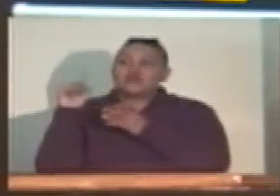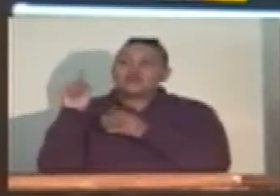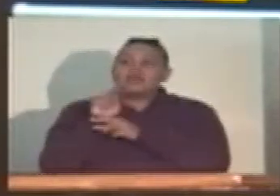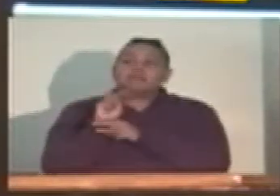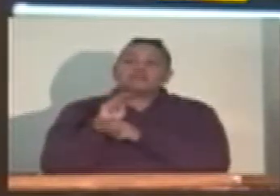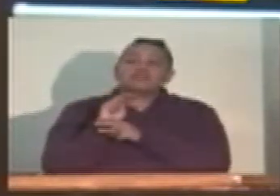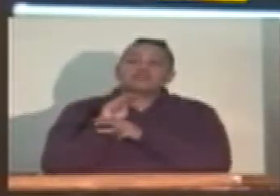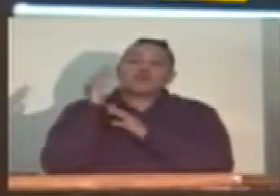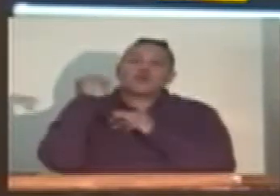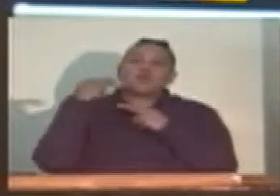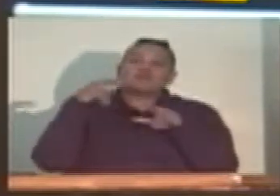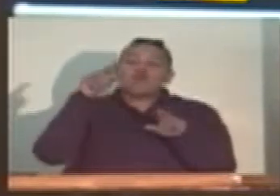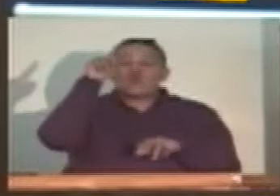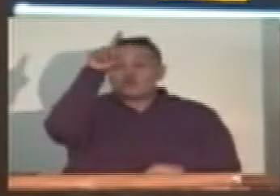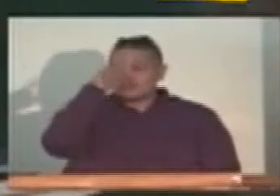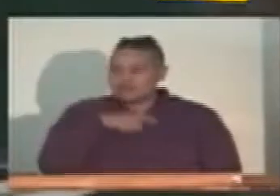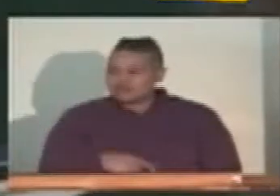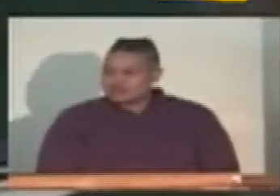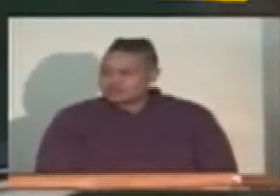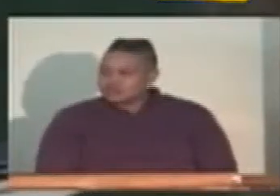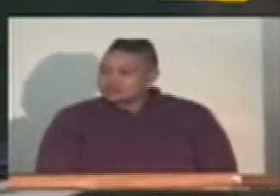Hope Complex.